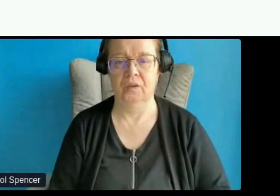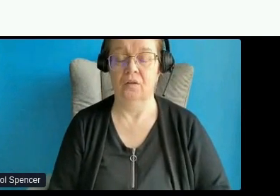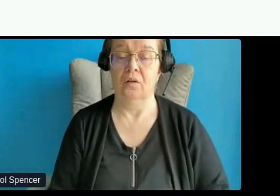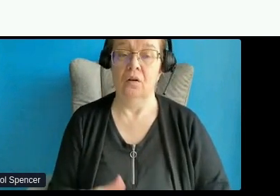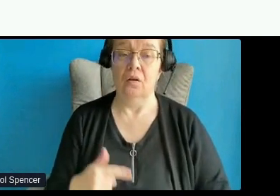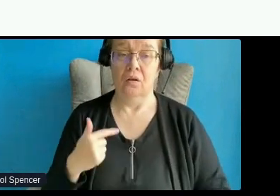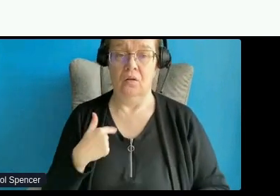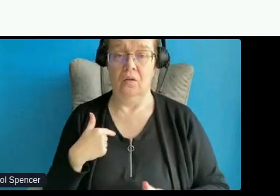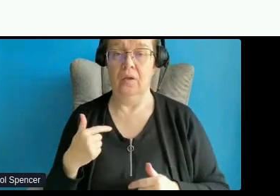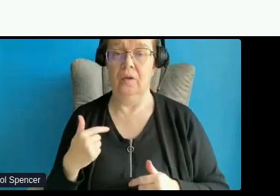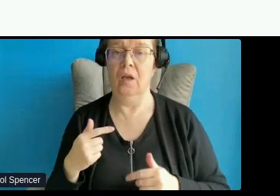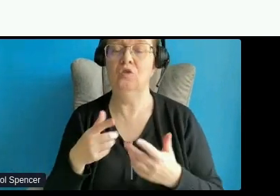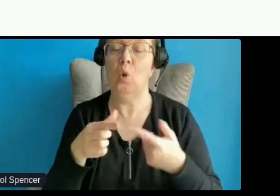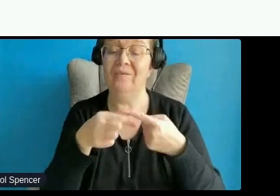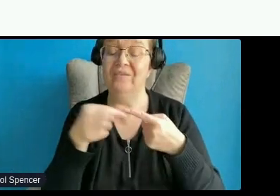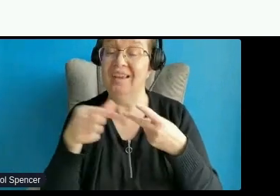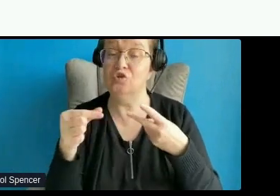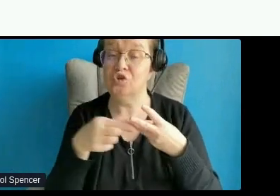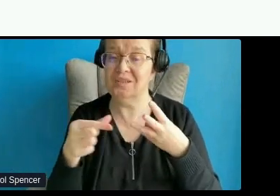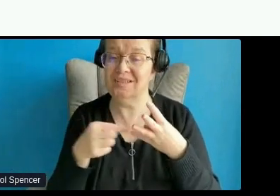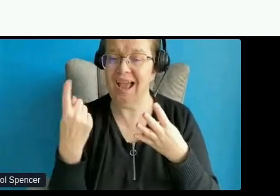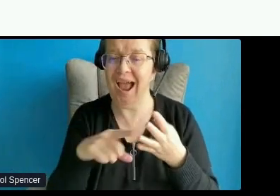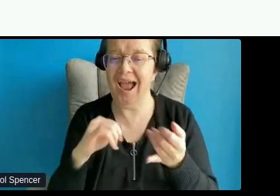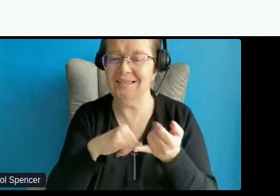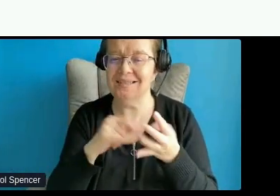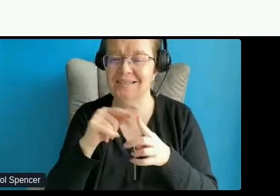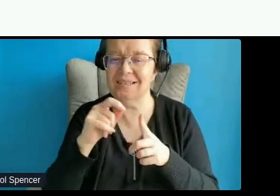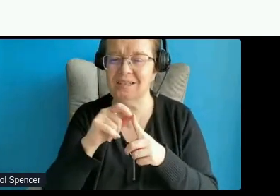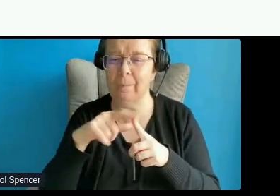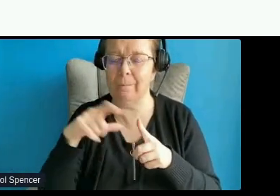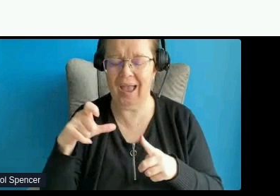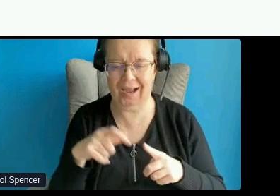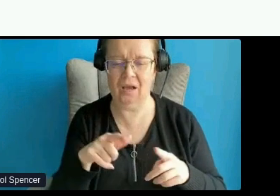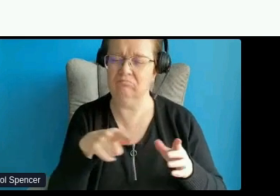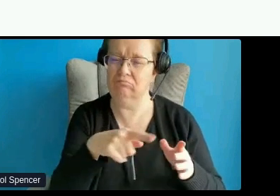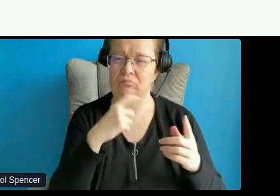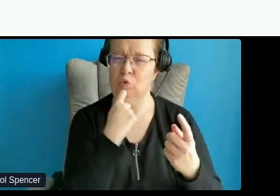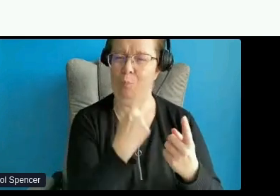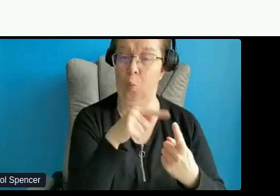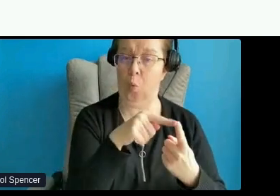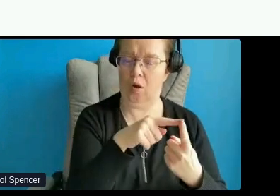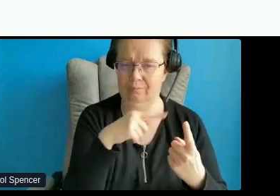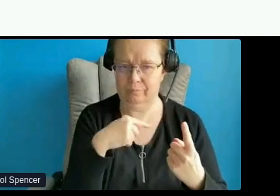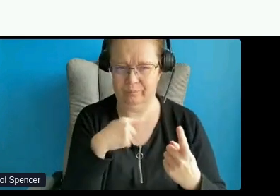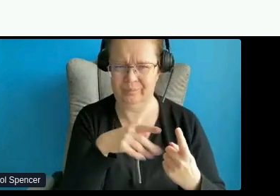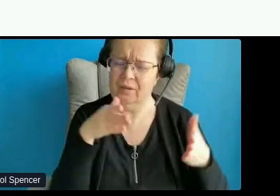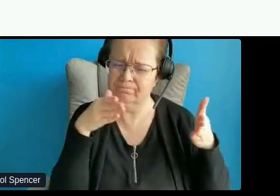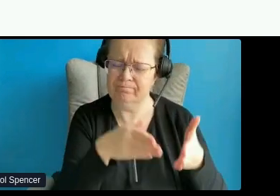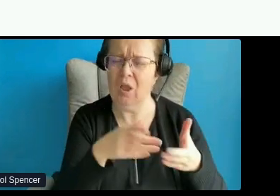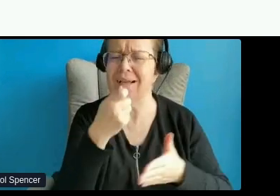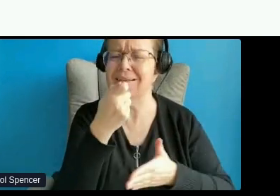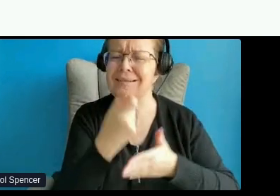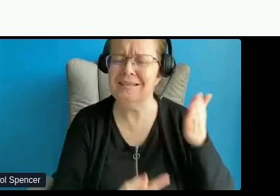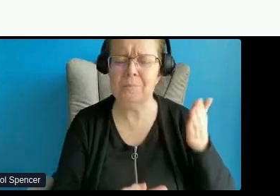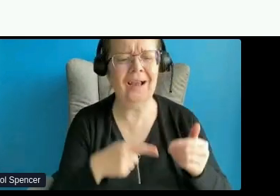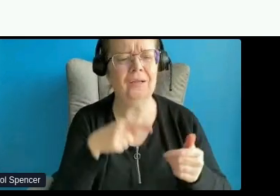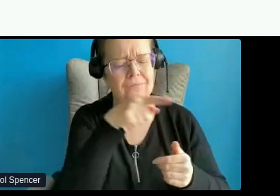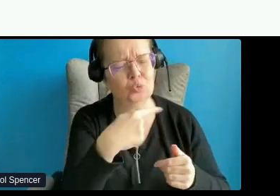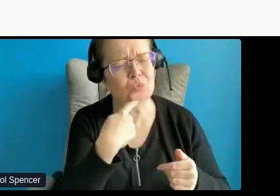cover the features and spec now so what did we find that disabled consumers were looking for specifically when they say they're looking